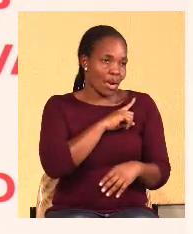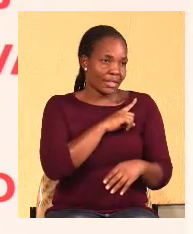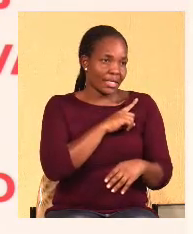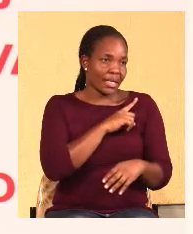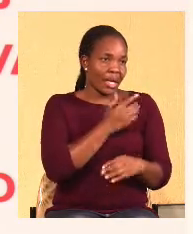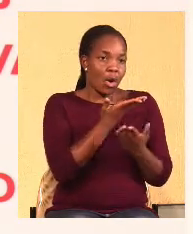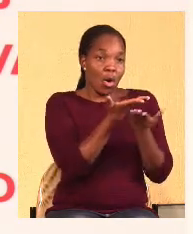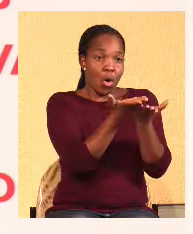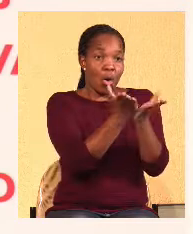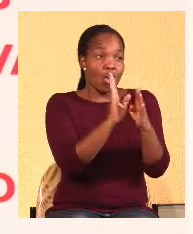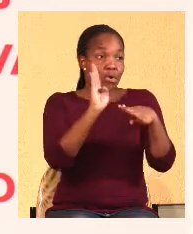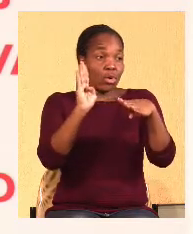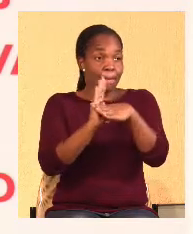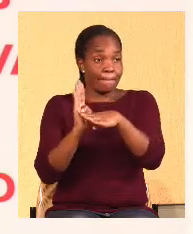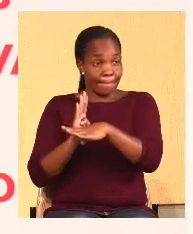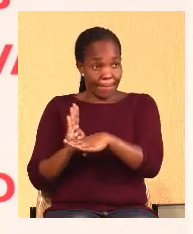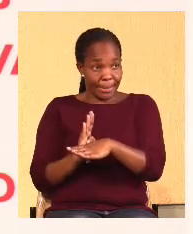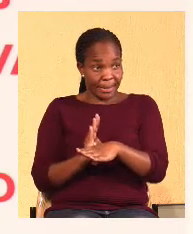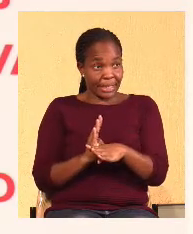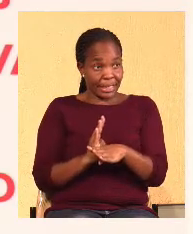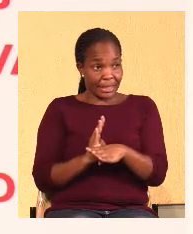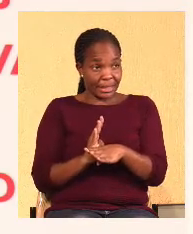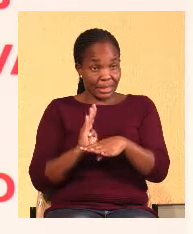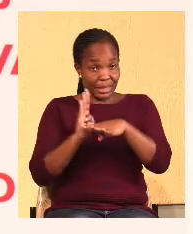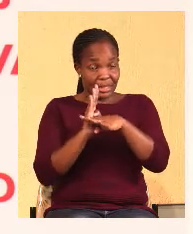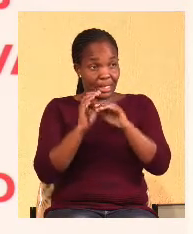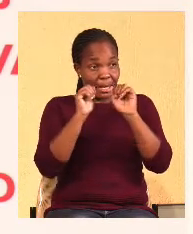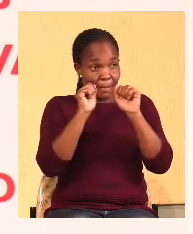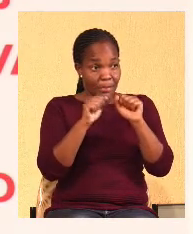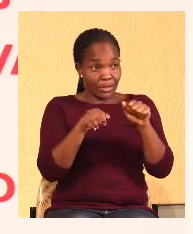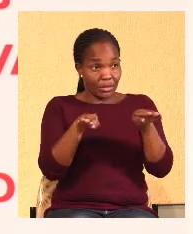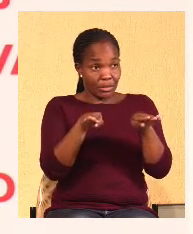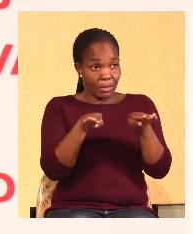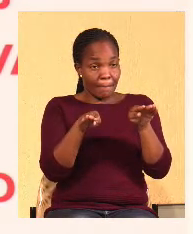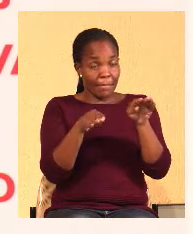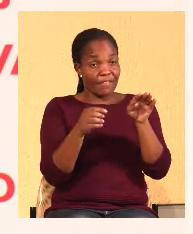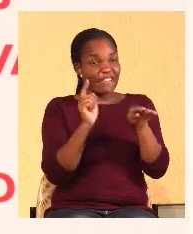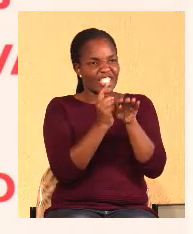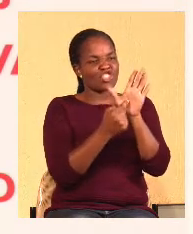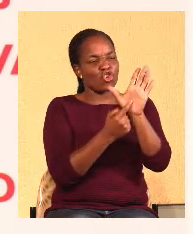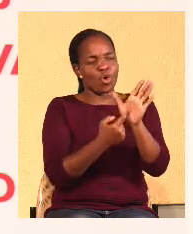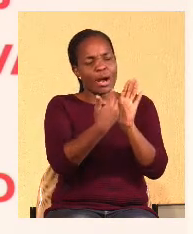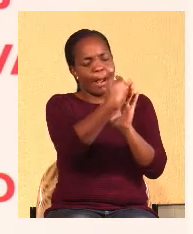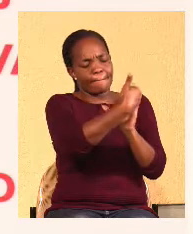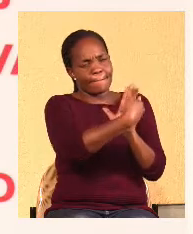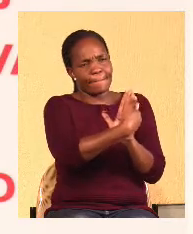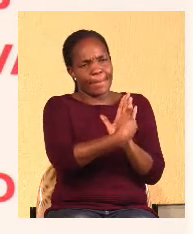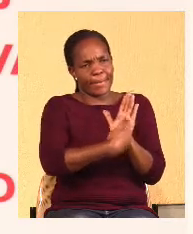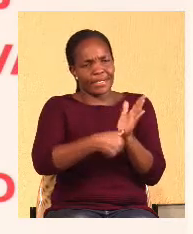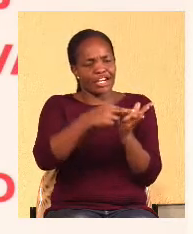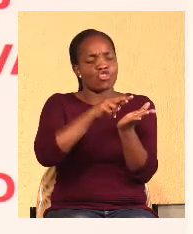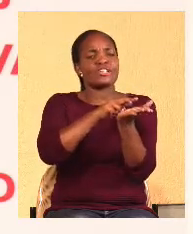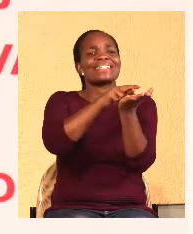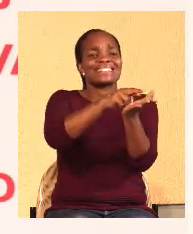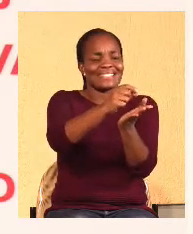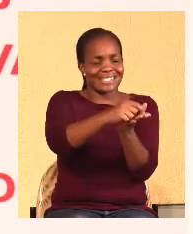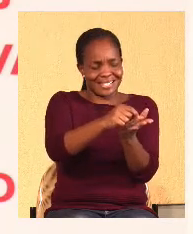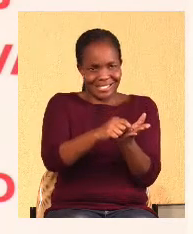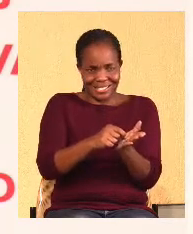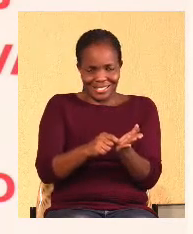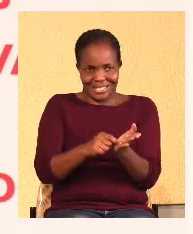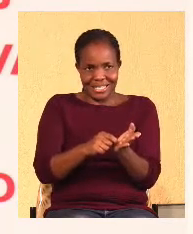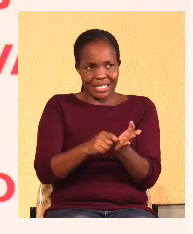businesses are supposed to, of course, produce proof of registration. And with regard